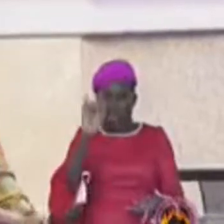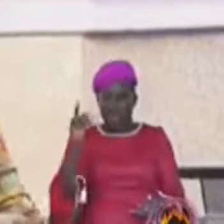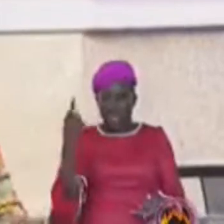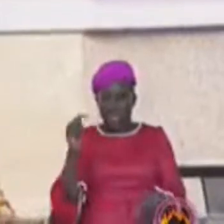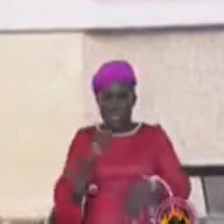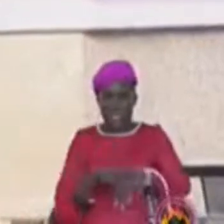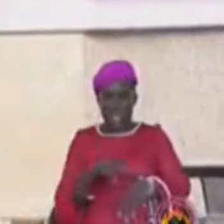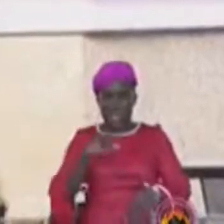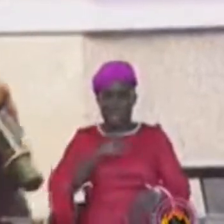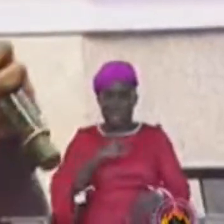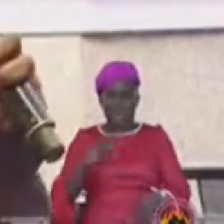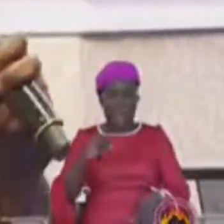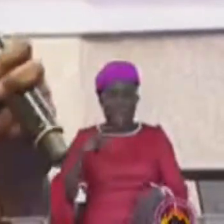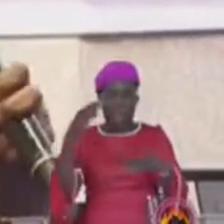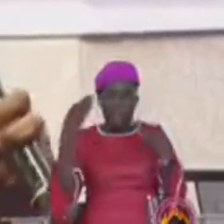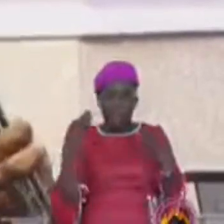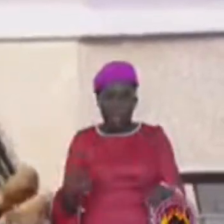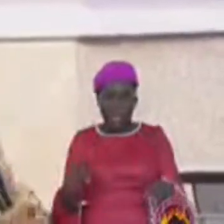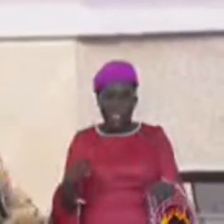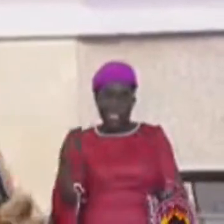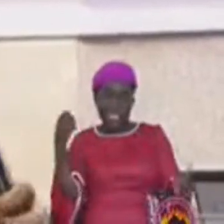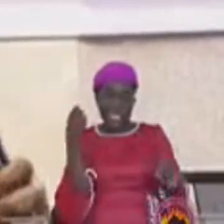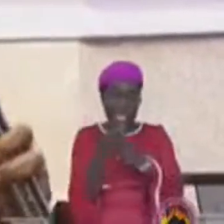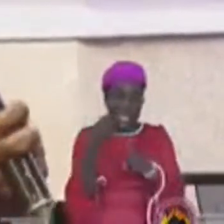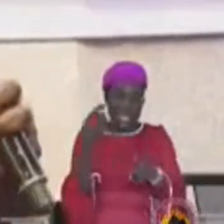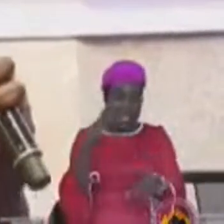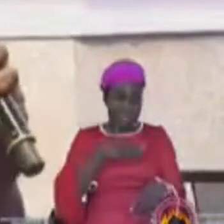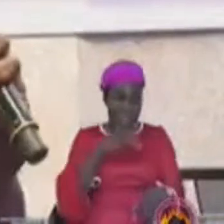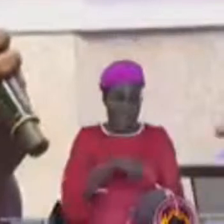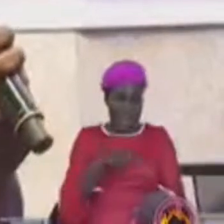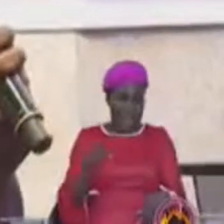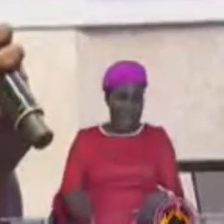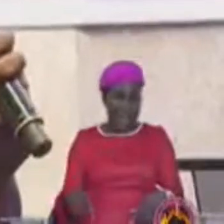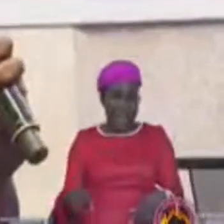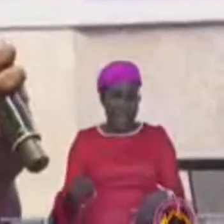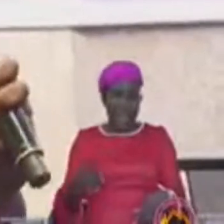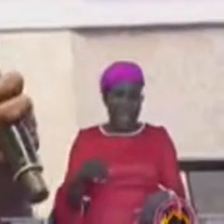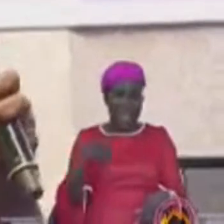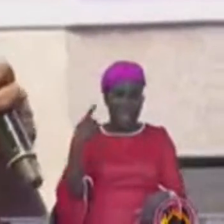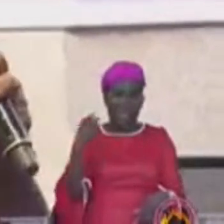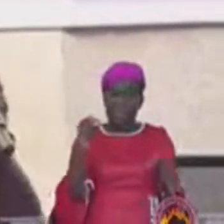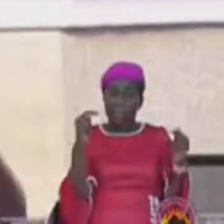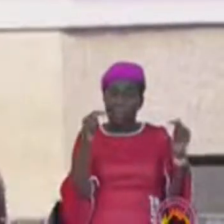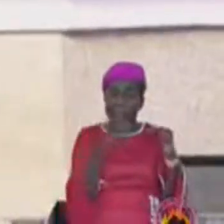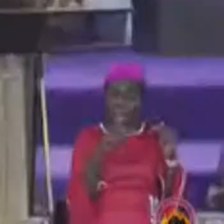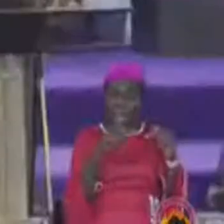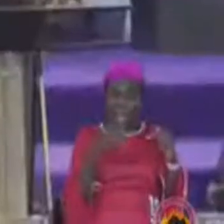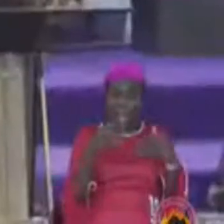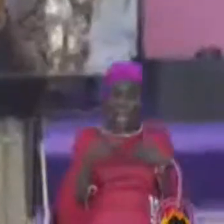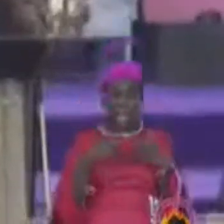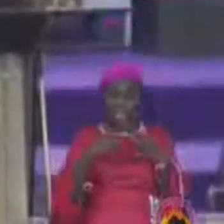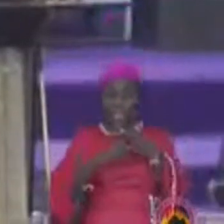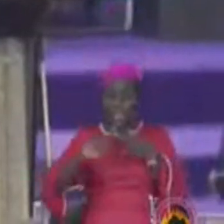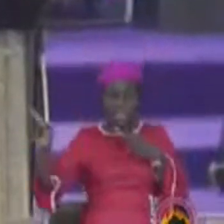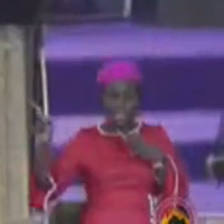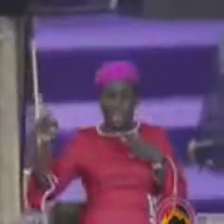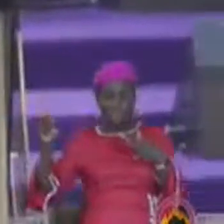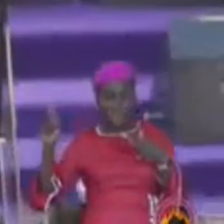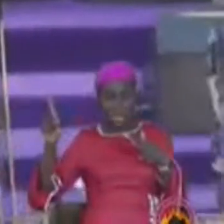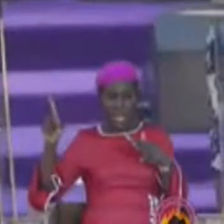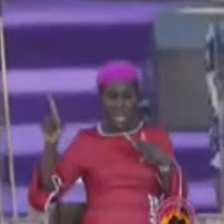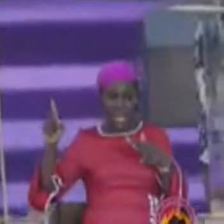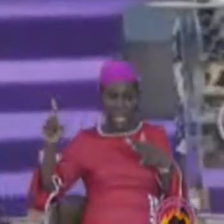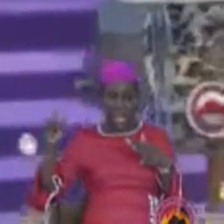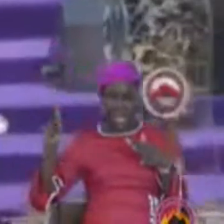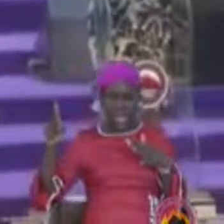I could, you know, move my knee. The pain is not there anymore. What are the things you couldn't do before now? If I stand up after sitting a